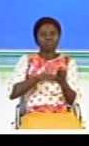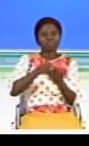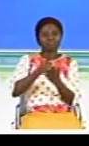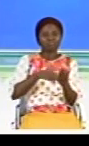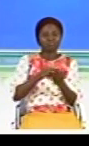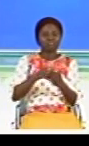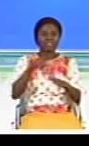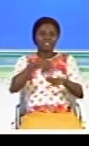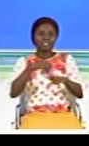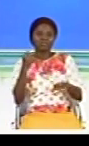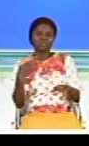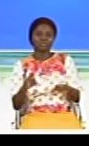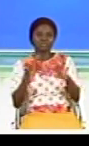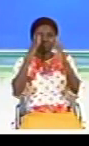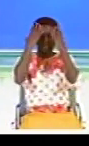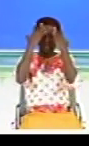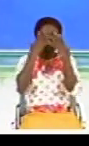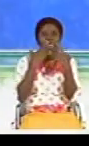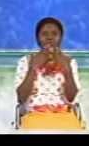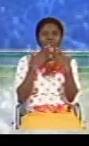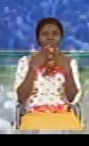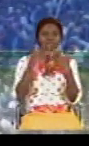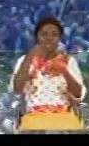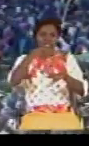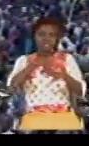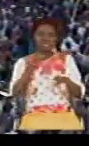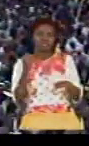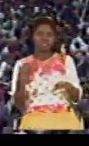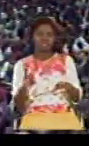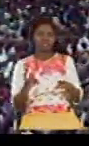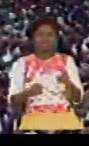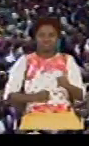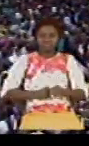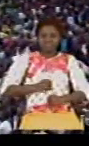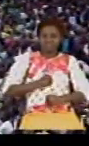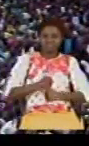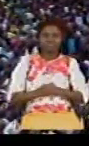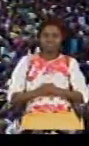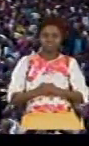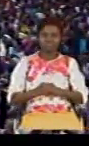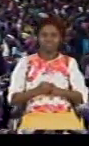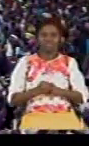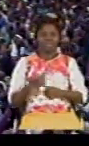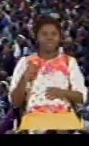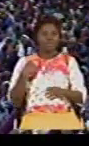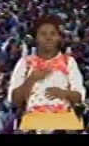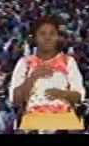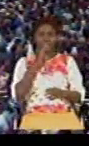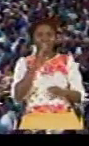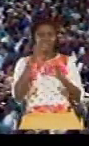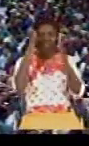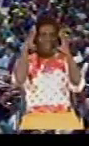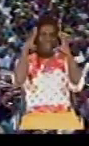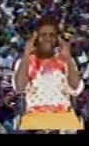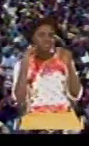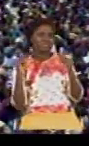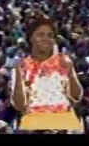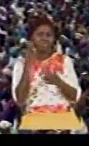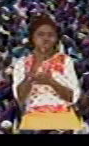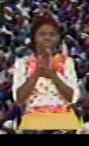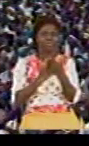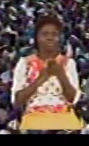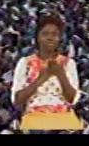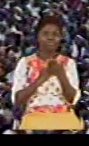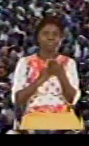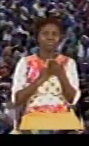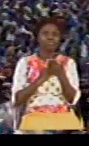sorrow. We have suffering. We're going through some wilderness, the